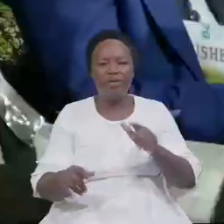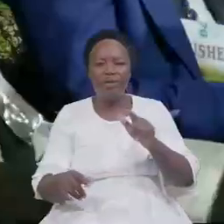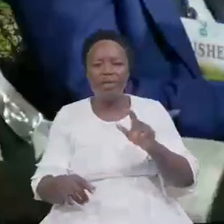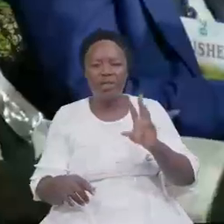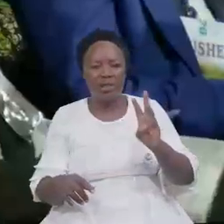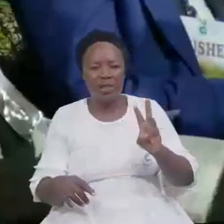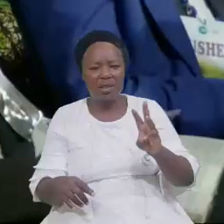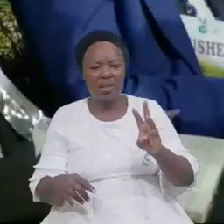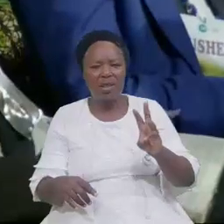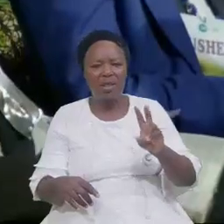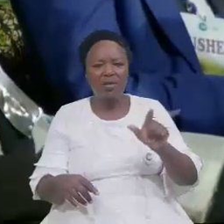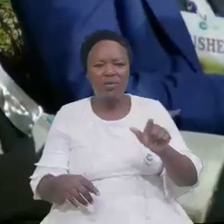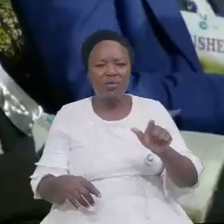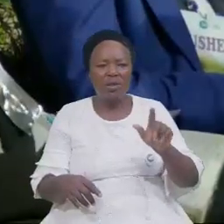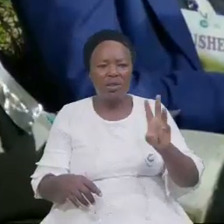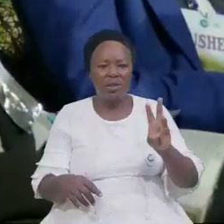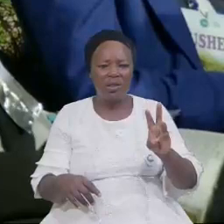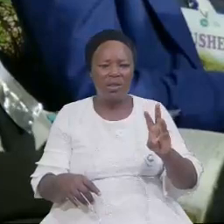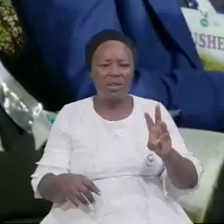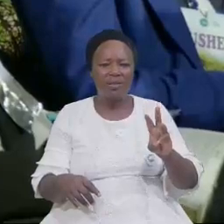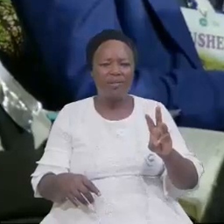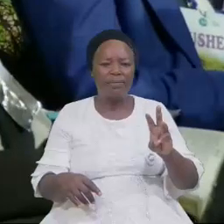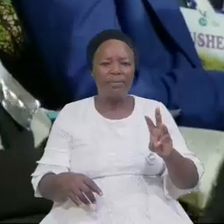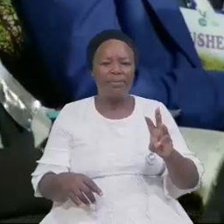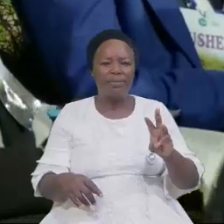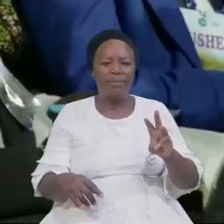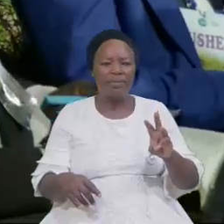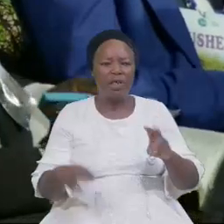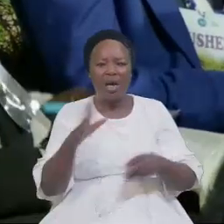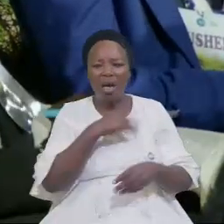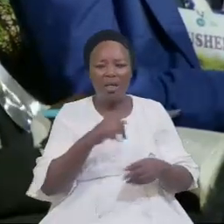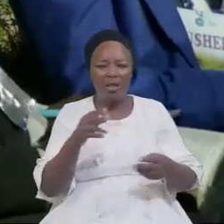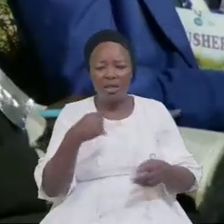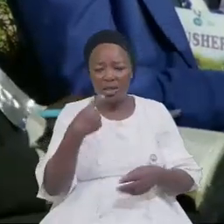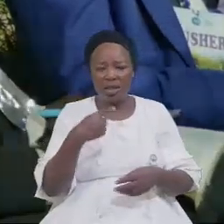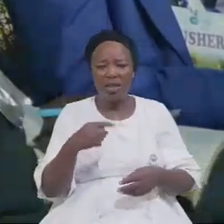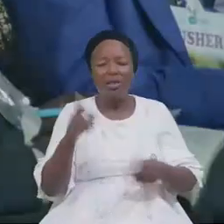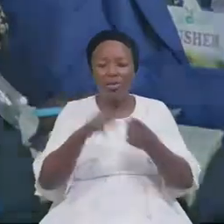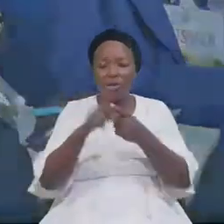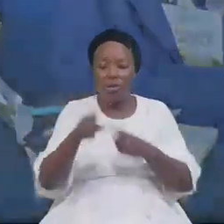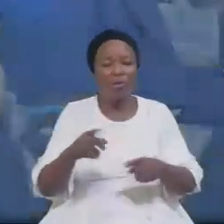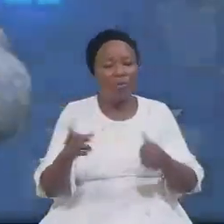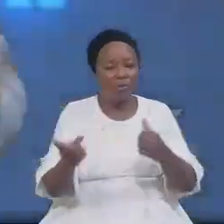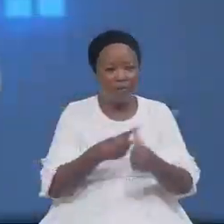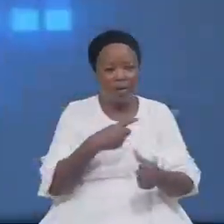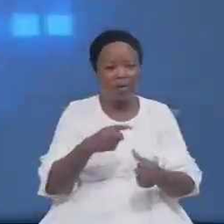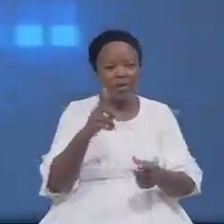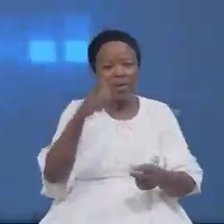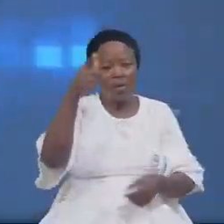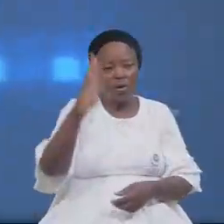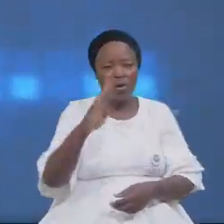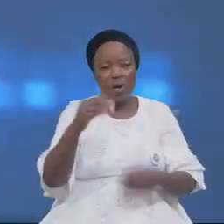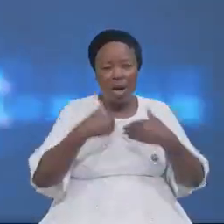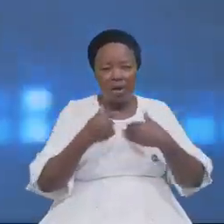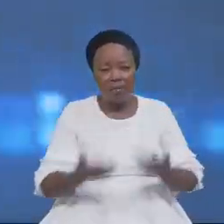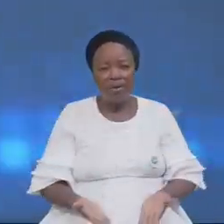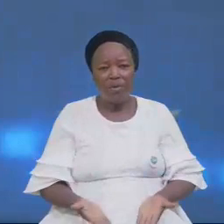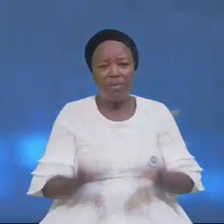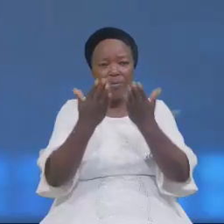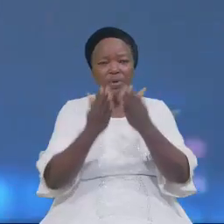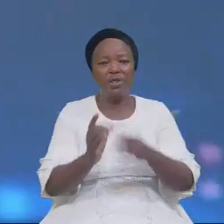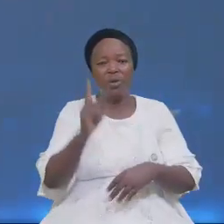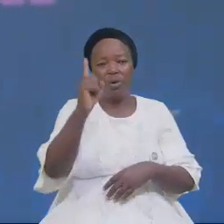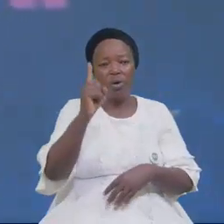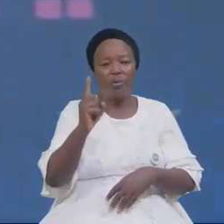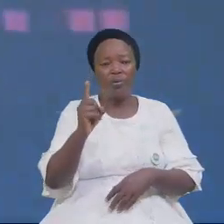verse 26, it says, unto you first, God having raised up his